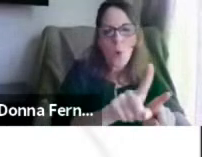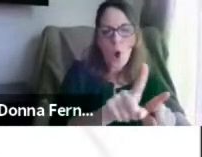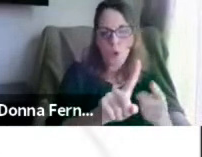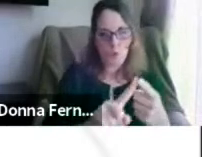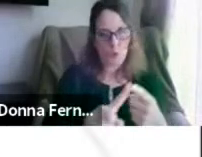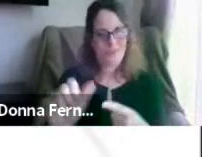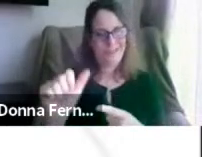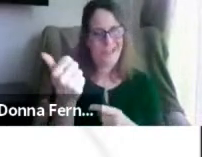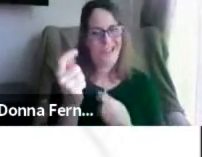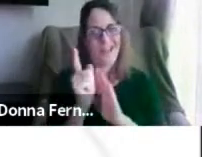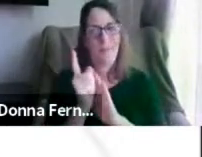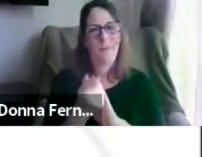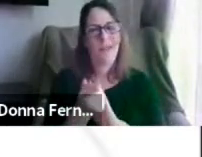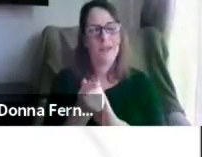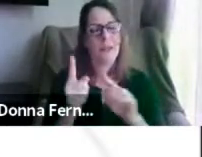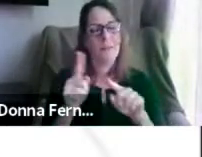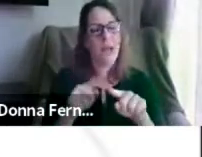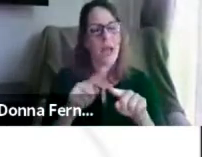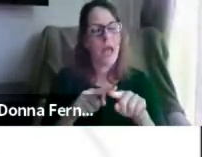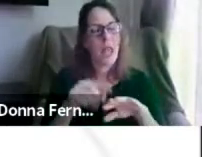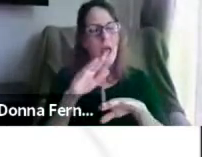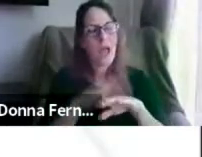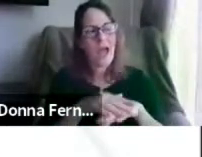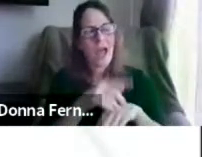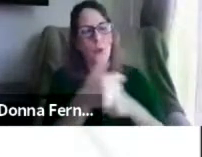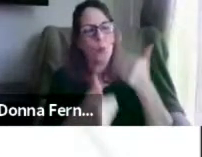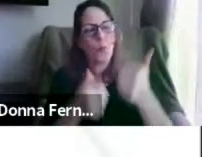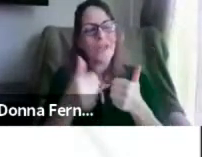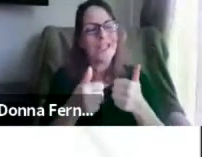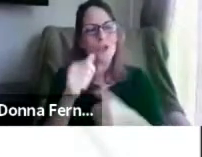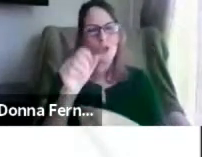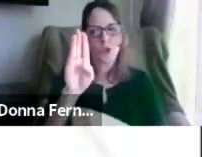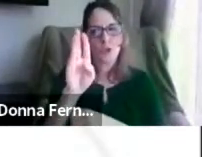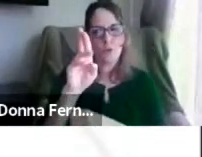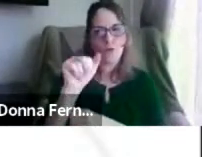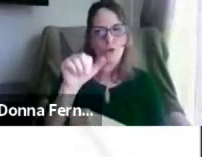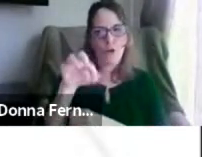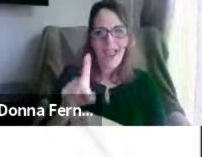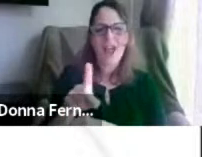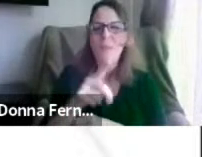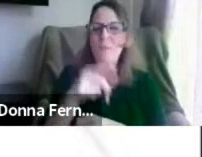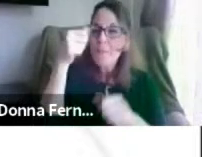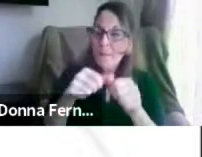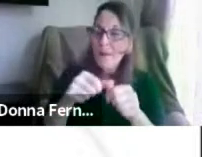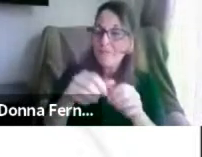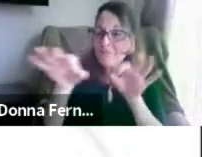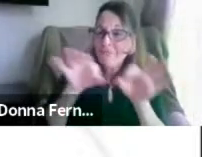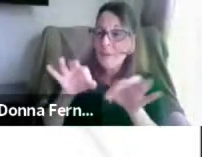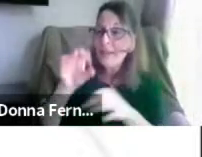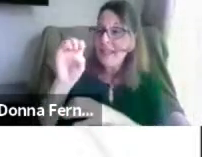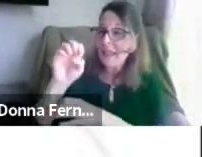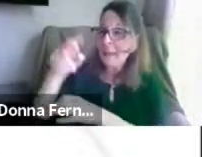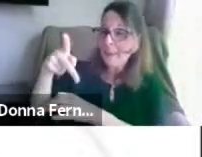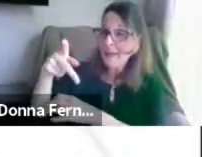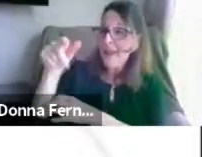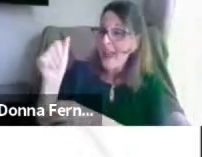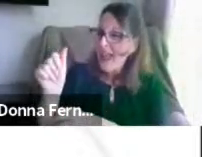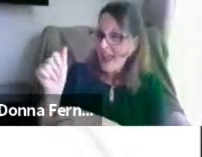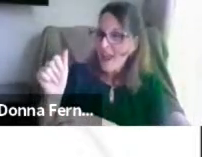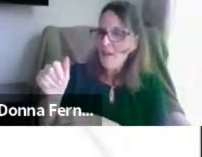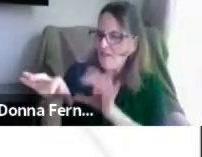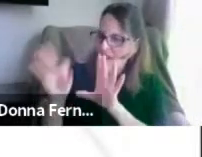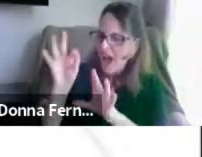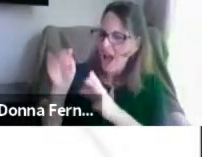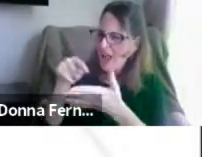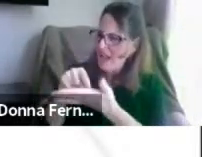1 to 10 minutes, depending on the brand. And also you can refer to that EPA guide that I talked about for your specific brand to find